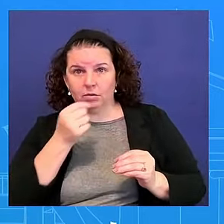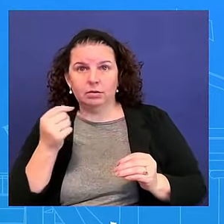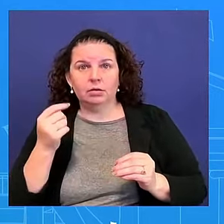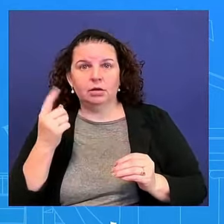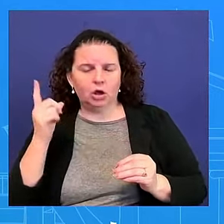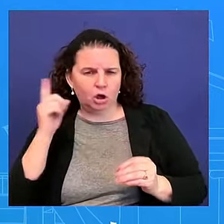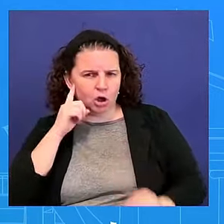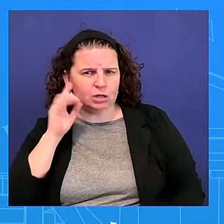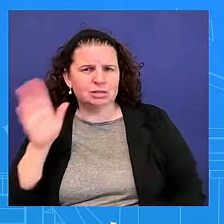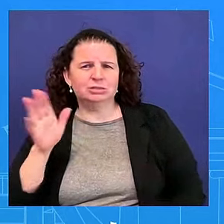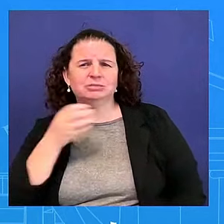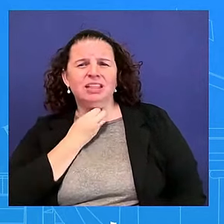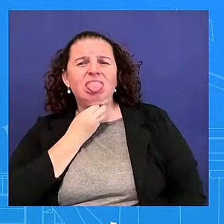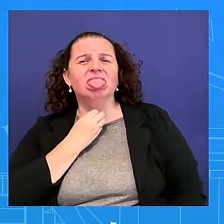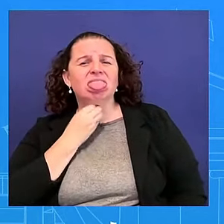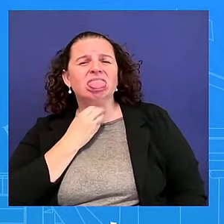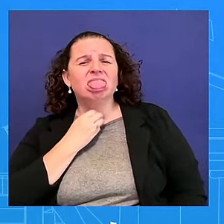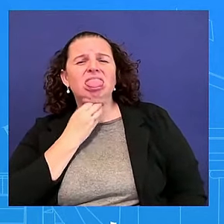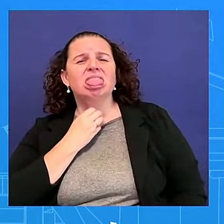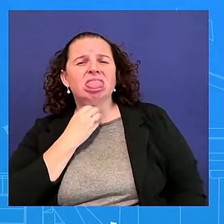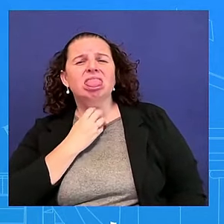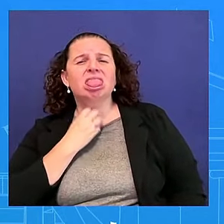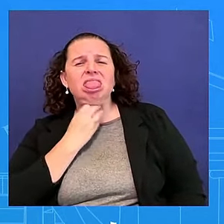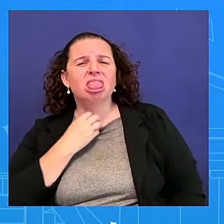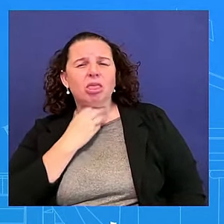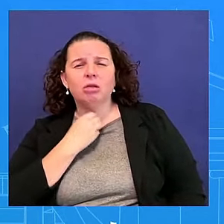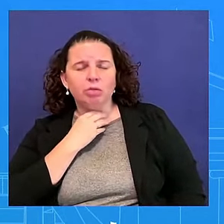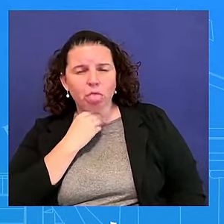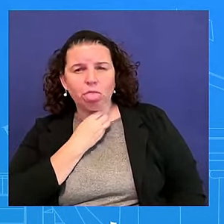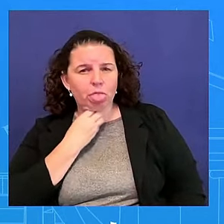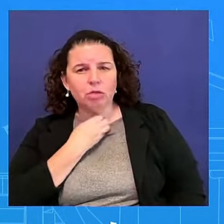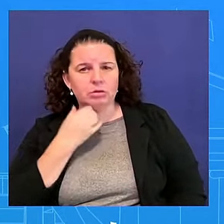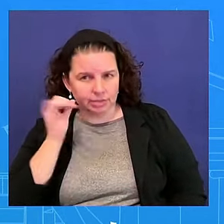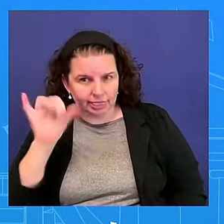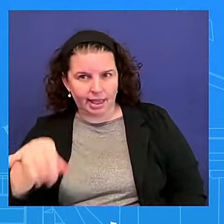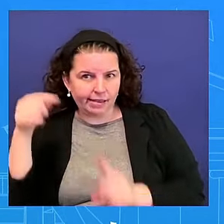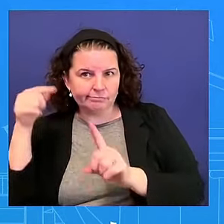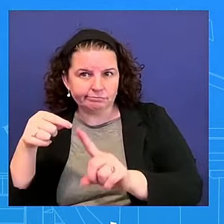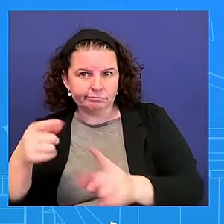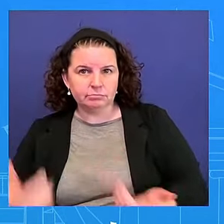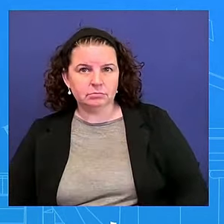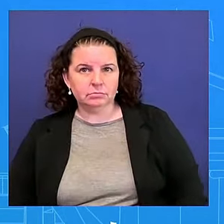folks asked, and we were able to confirm right away that he had a cold,